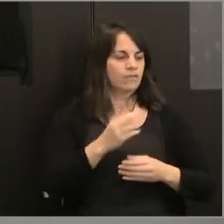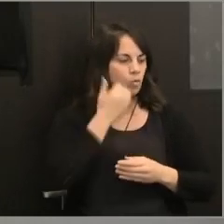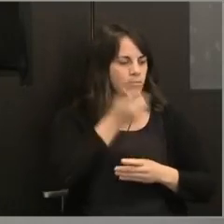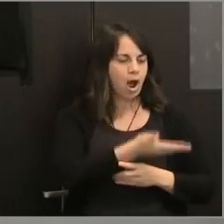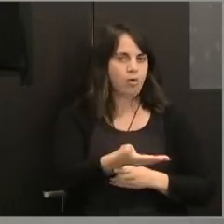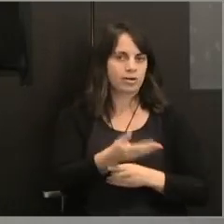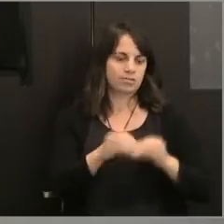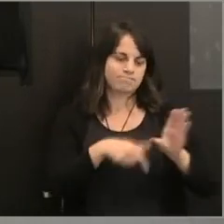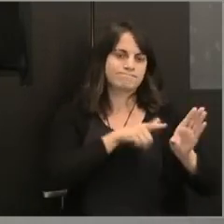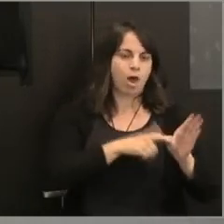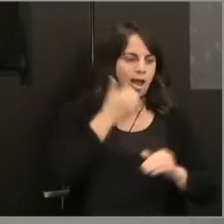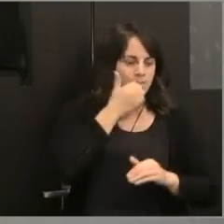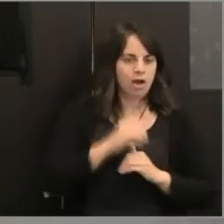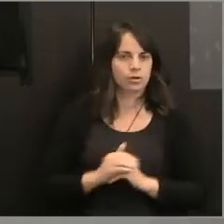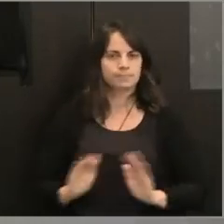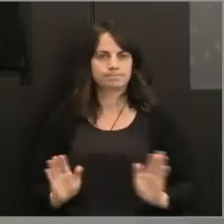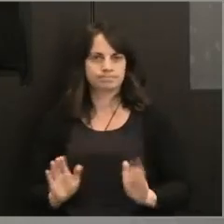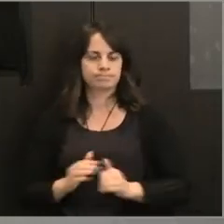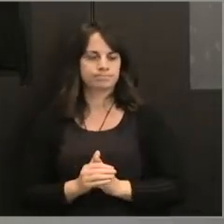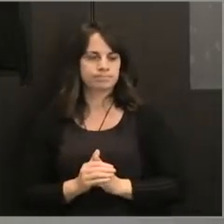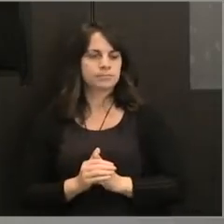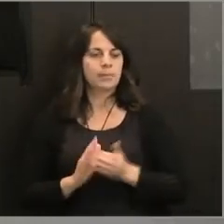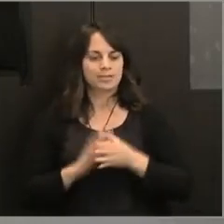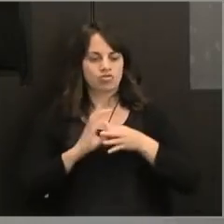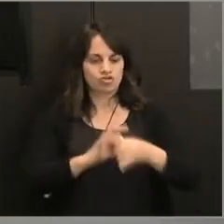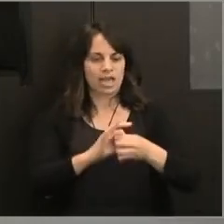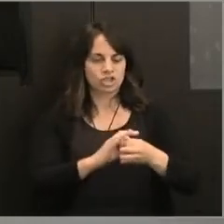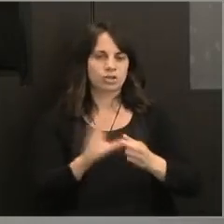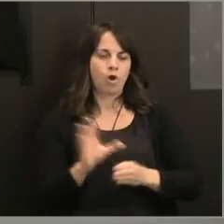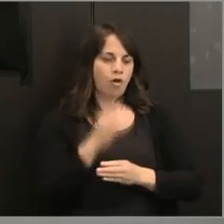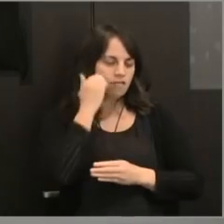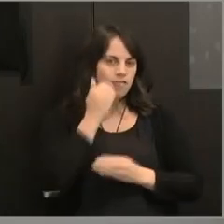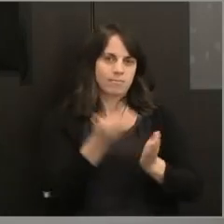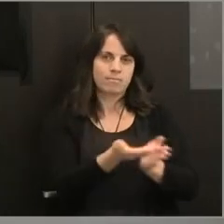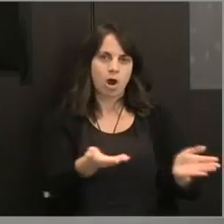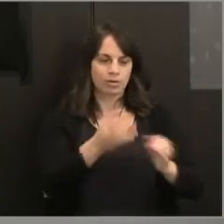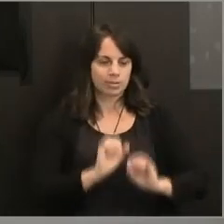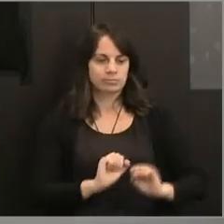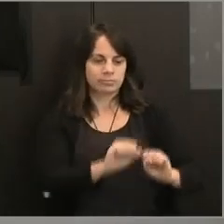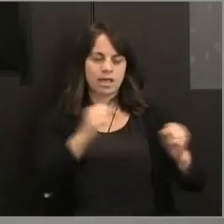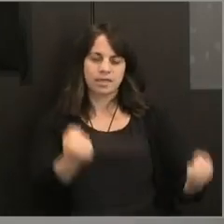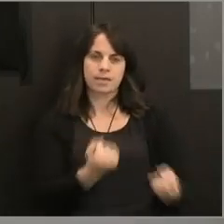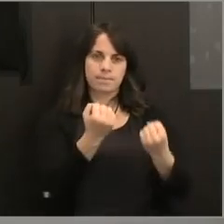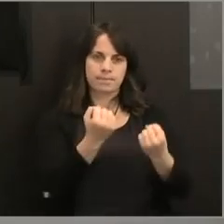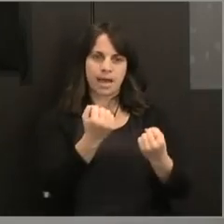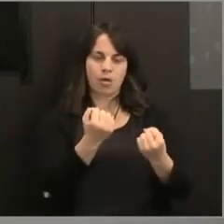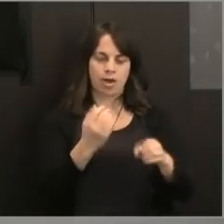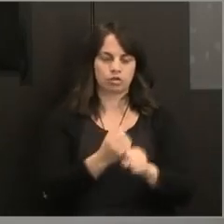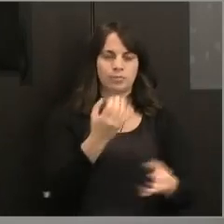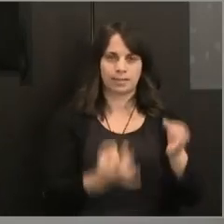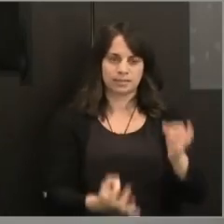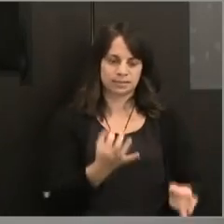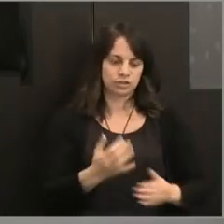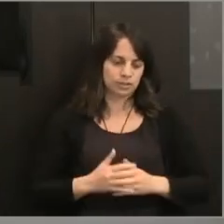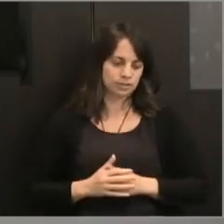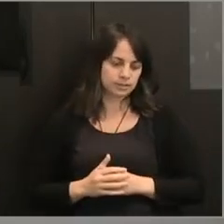It requires a relationship of Māori, in which Māori have the power of making